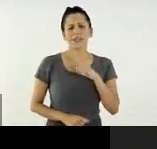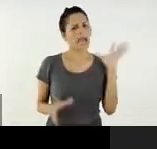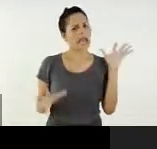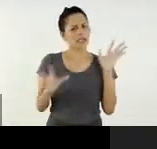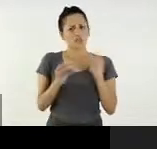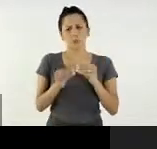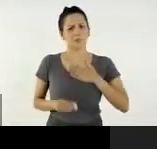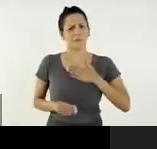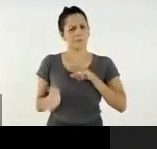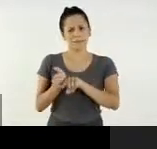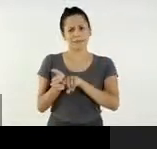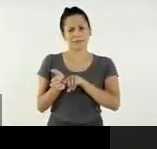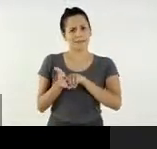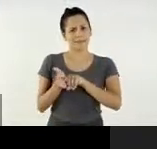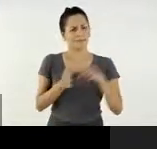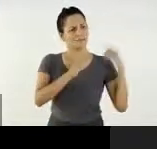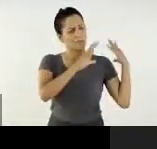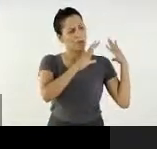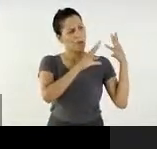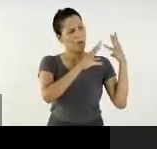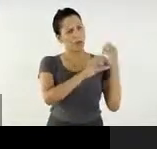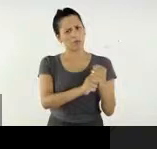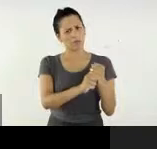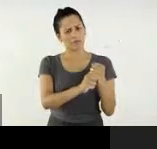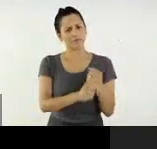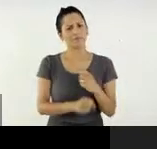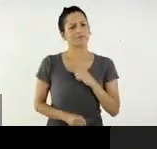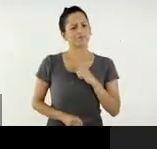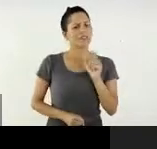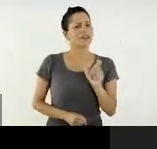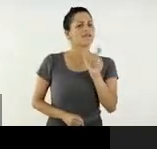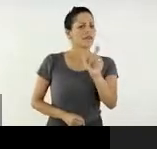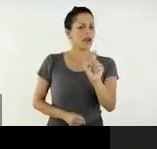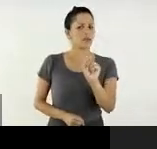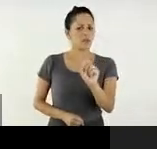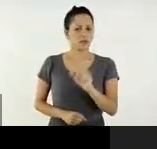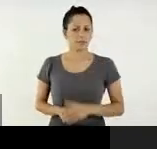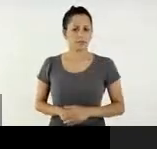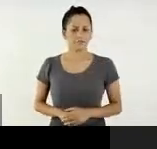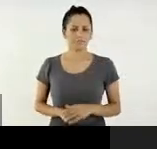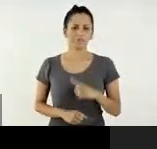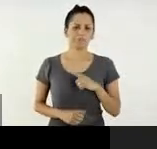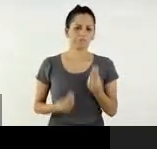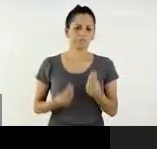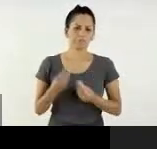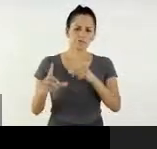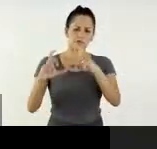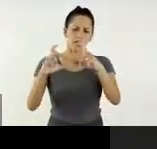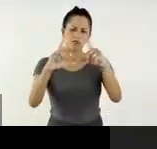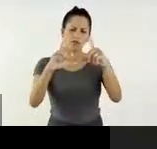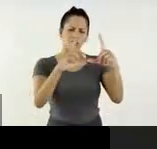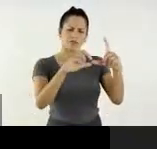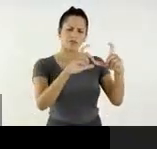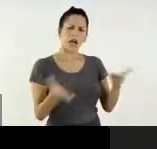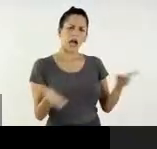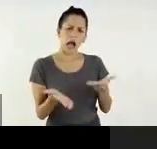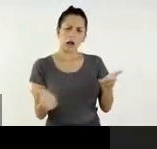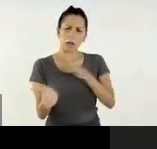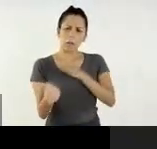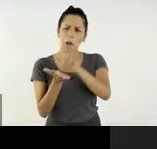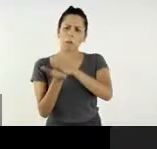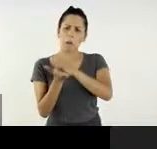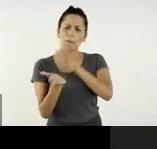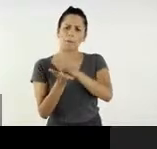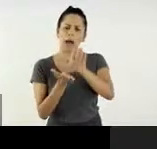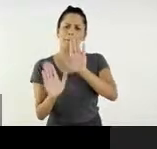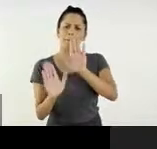here. "What kinds of photos are being produced and published now that have not been seen before? What are the realities of